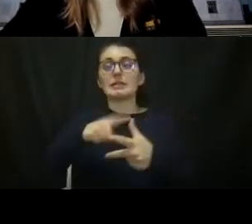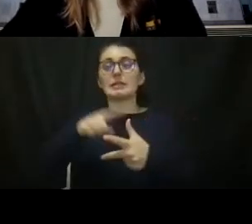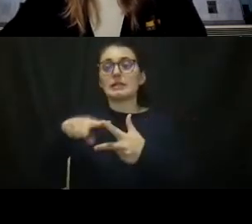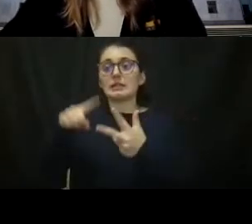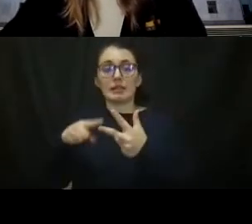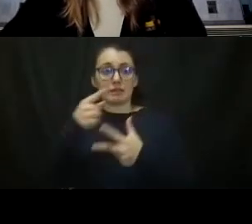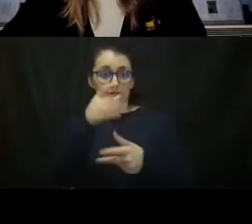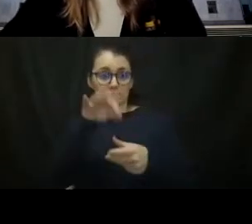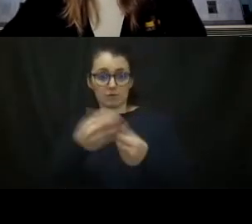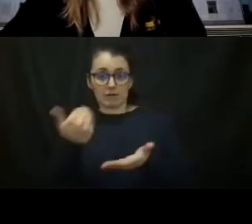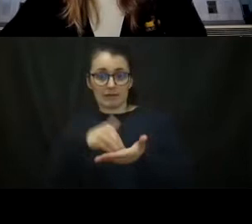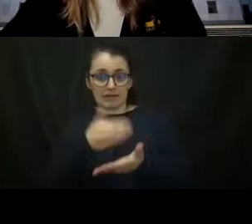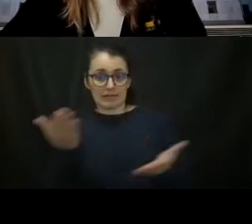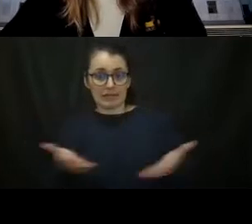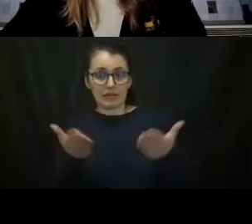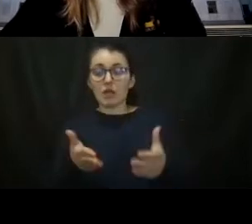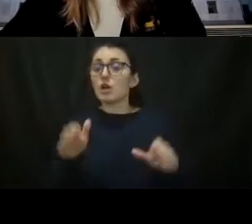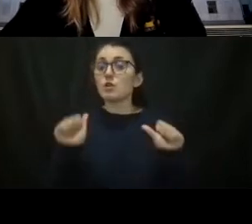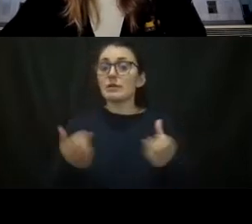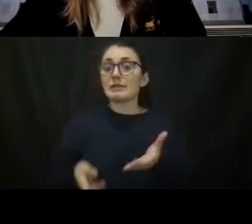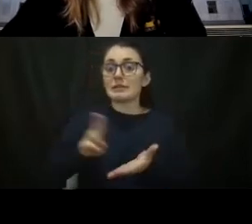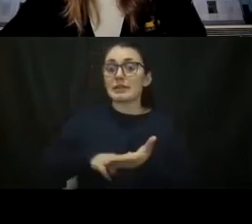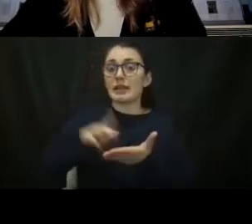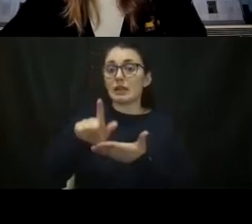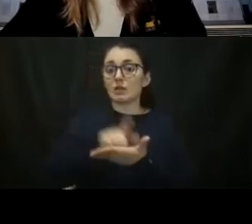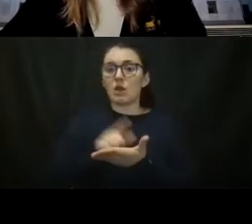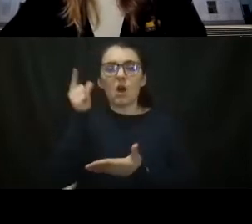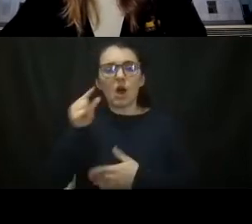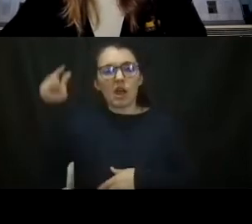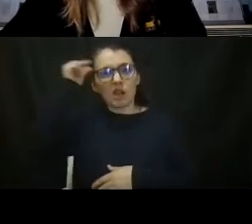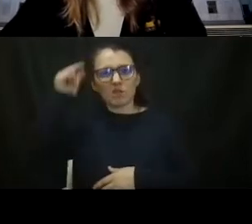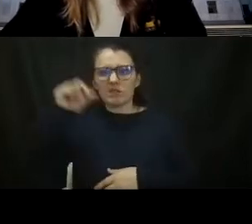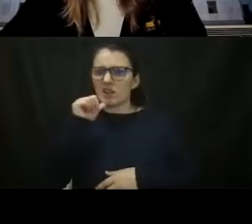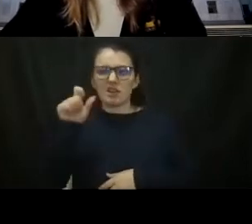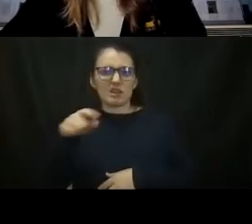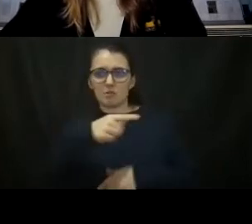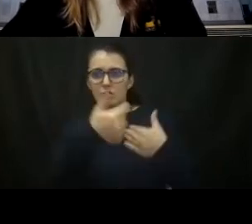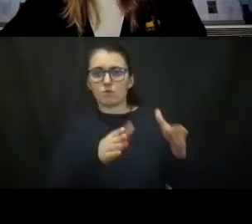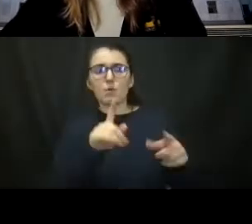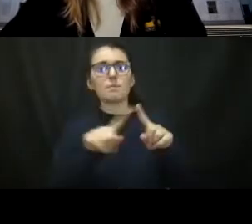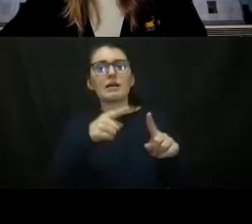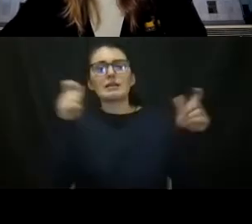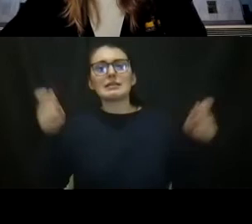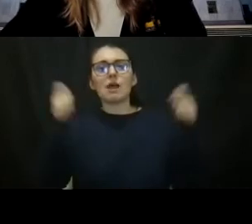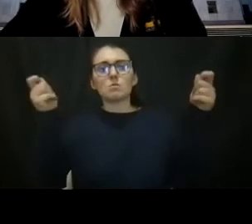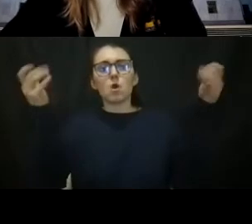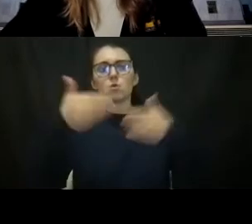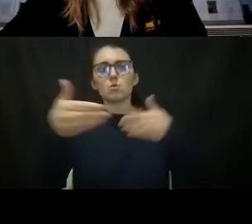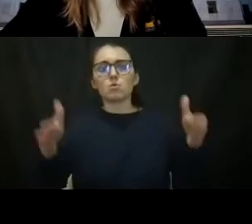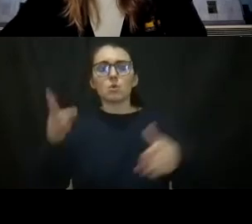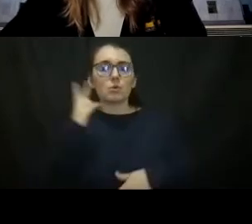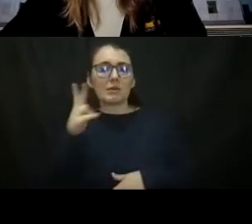also get signed into law really anywhere. The governor doesn't have to be in this room, but this is a ceremonial room where you'll oftentimes see bill